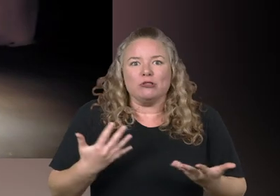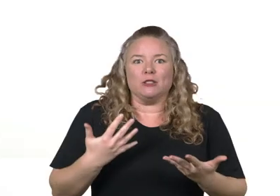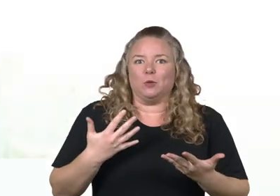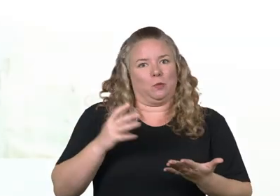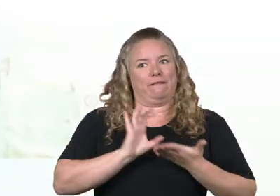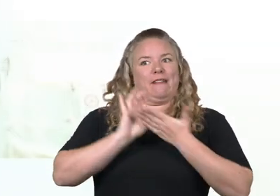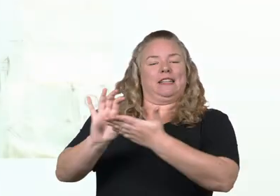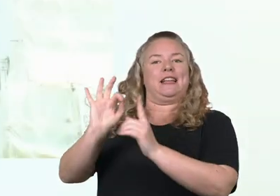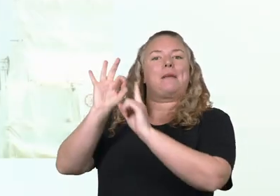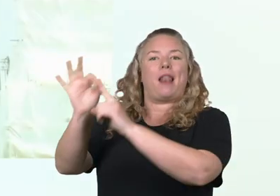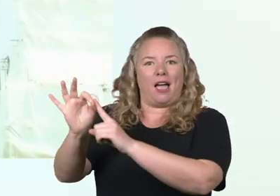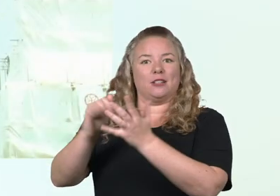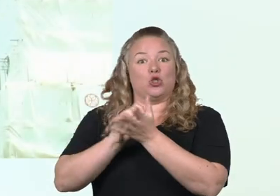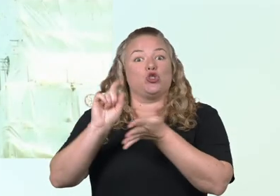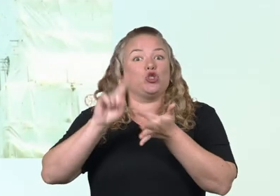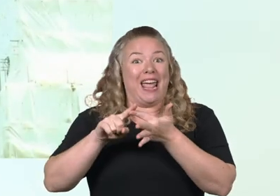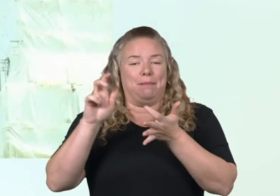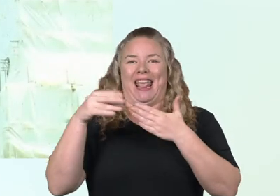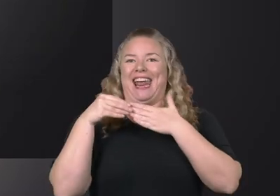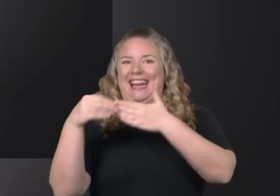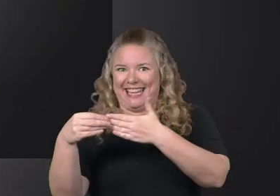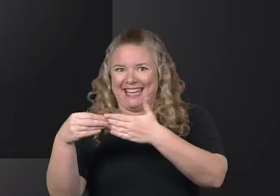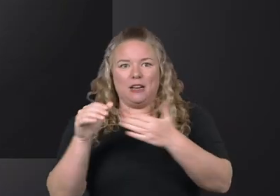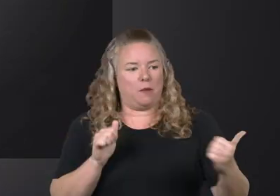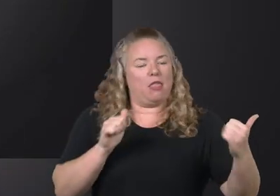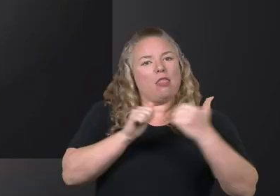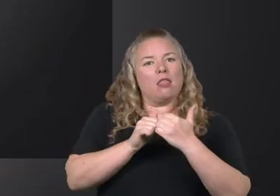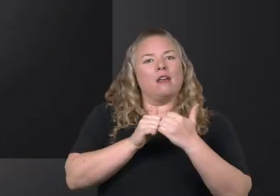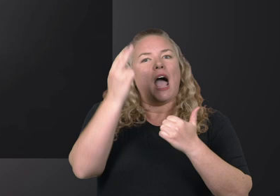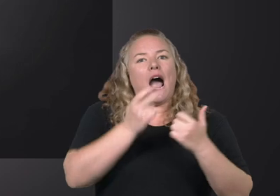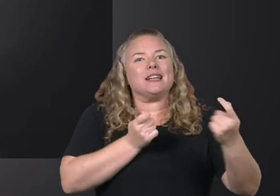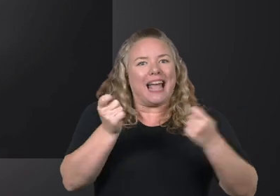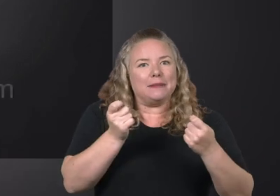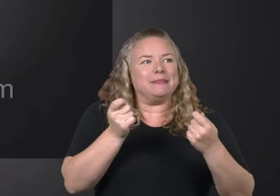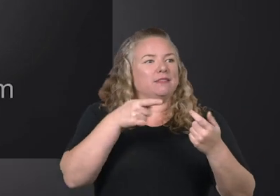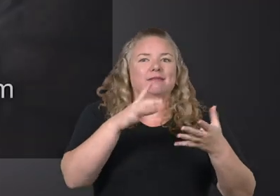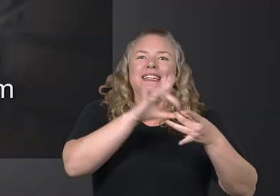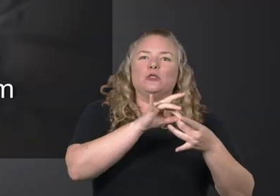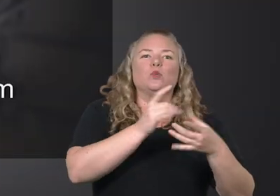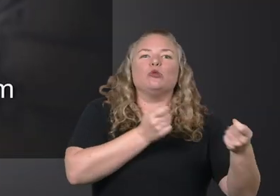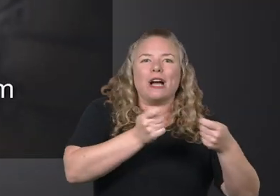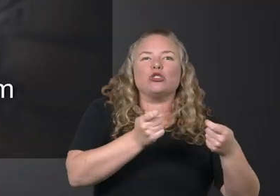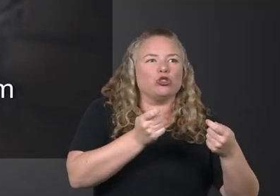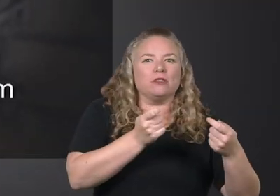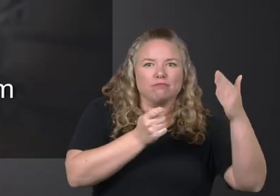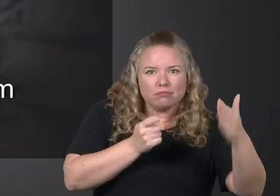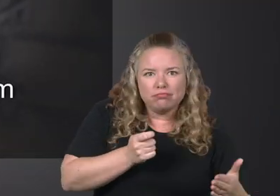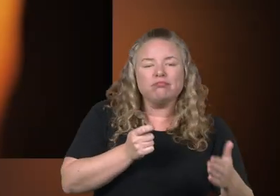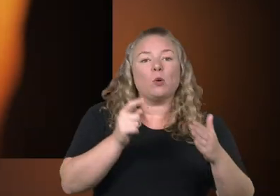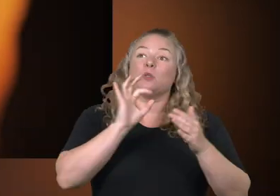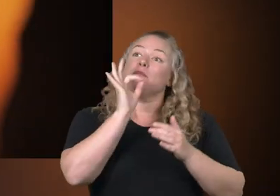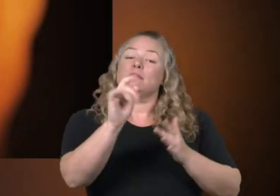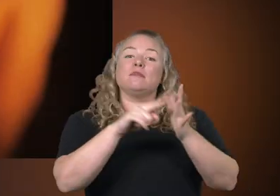funding application with SHAPE as the lead partner, Arts Admin as the production side of things, and